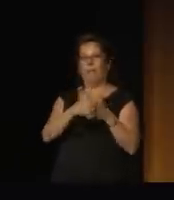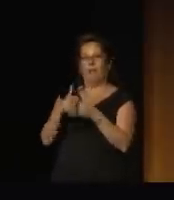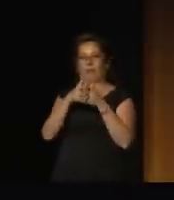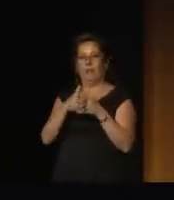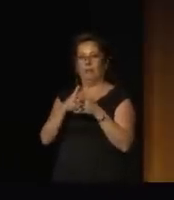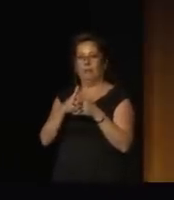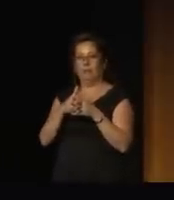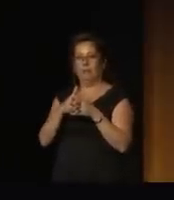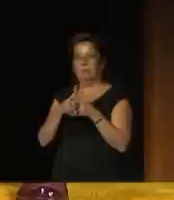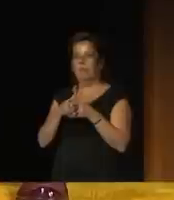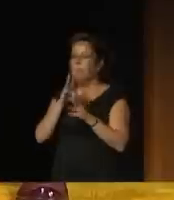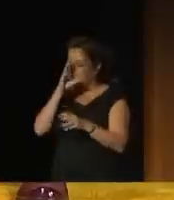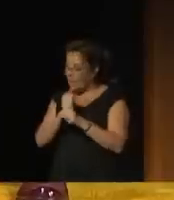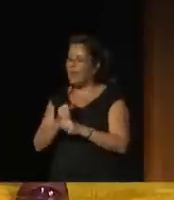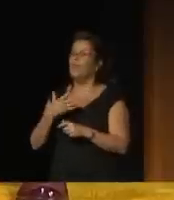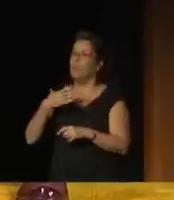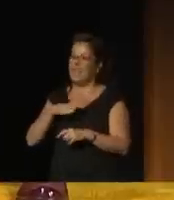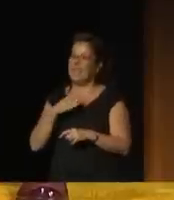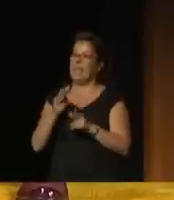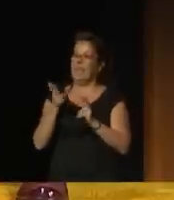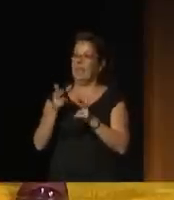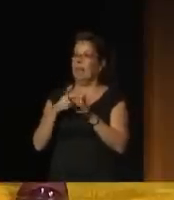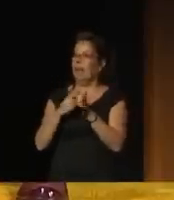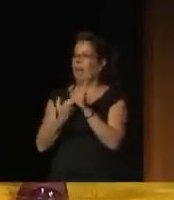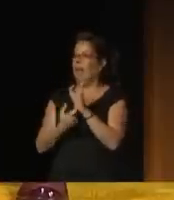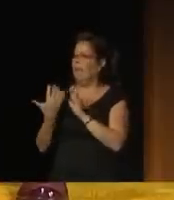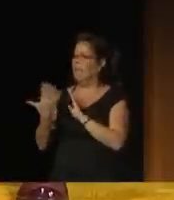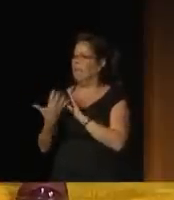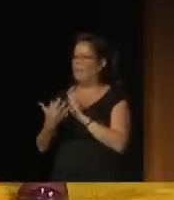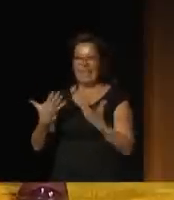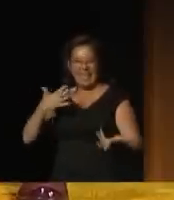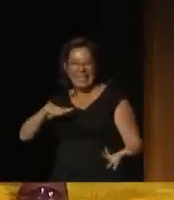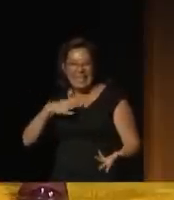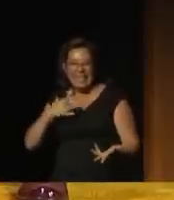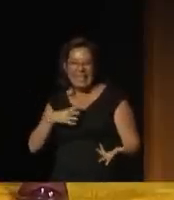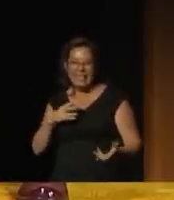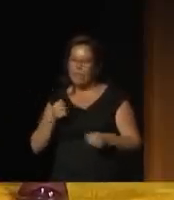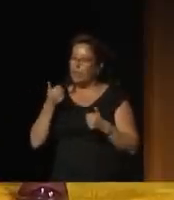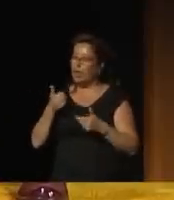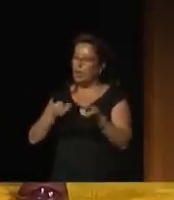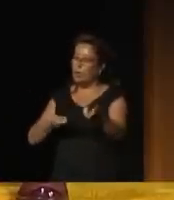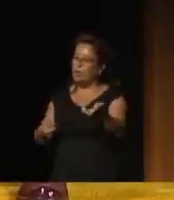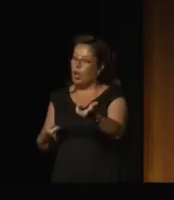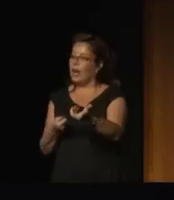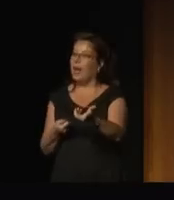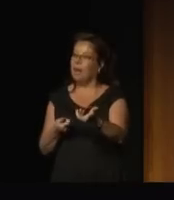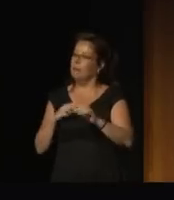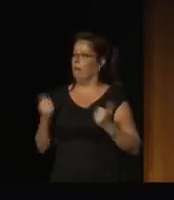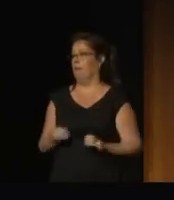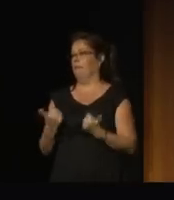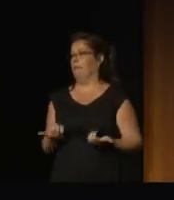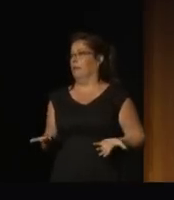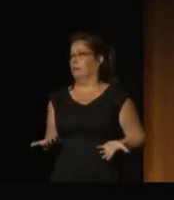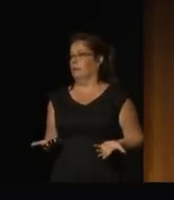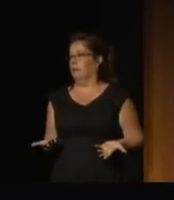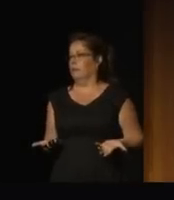that we need some gun control, believe that AR-15s aren't necessary to protect your home. A good shotgun will do the trick for you. So